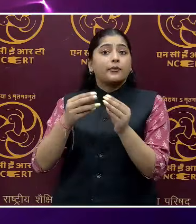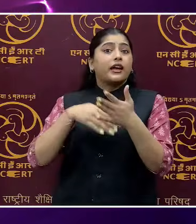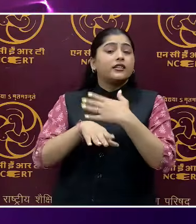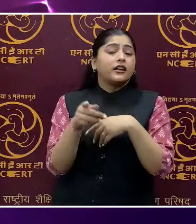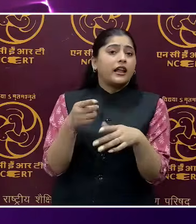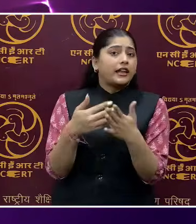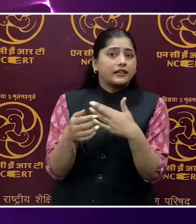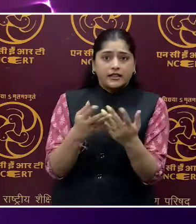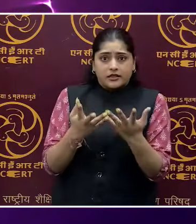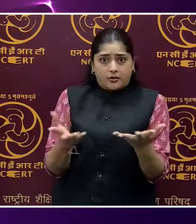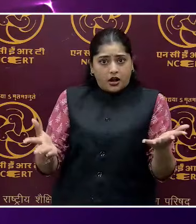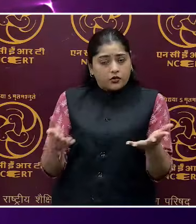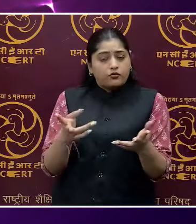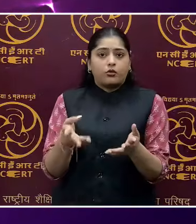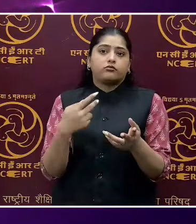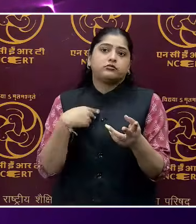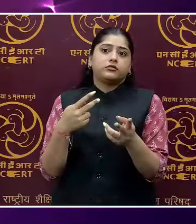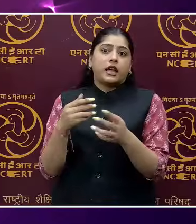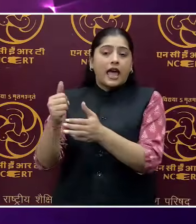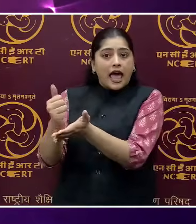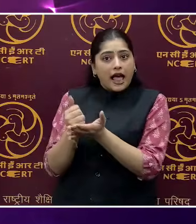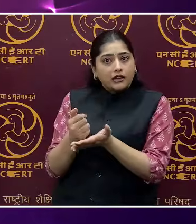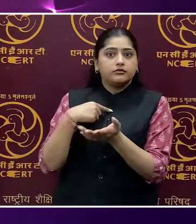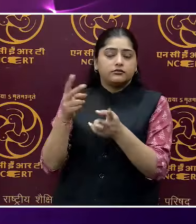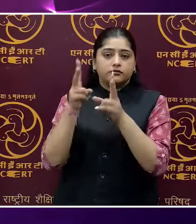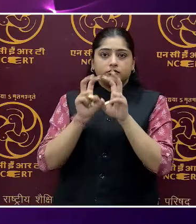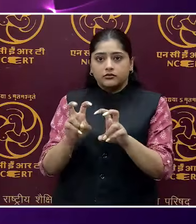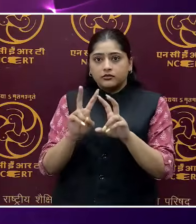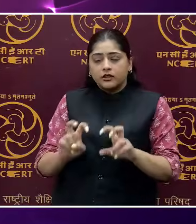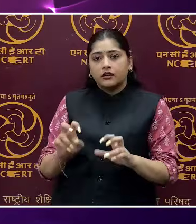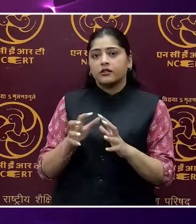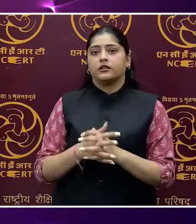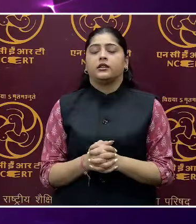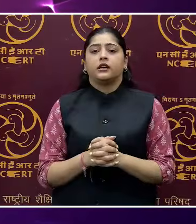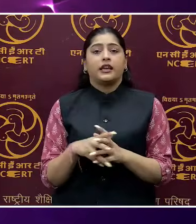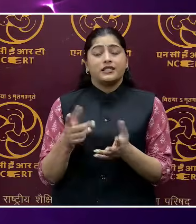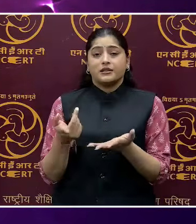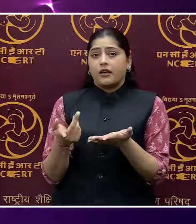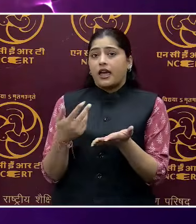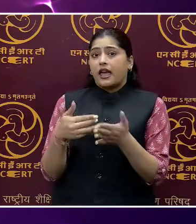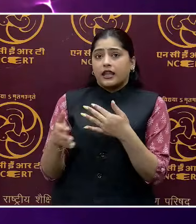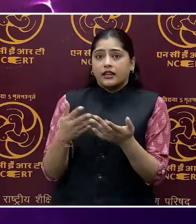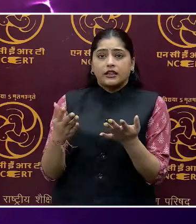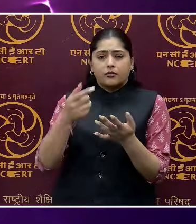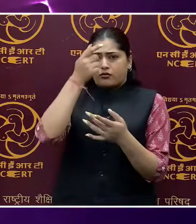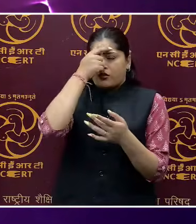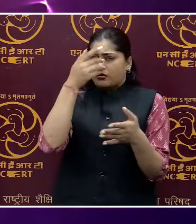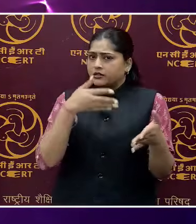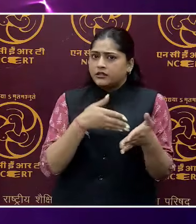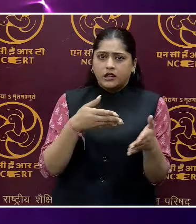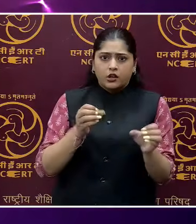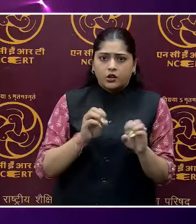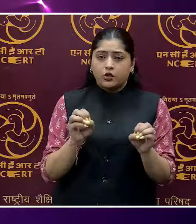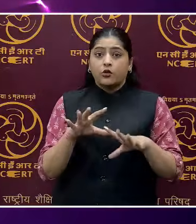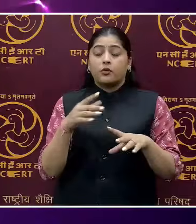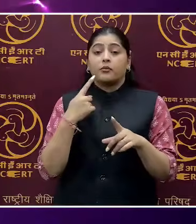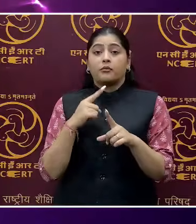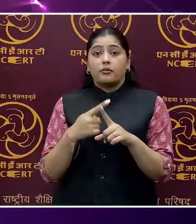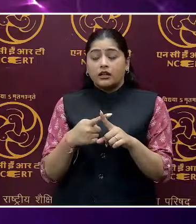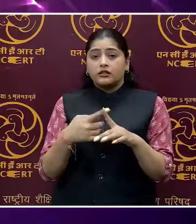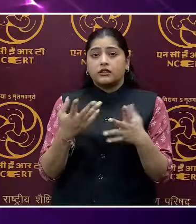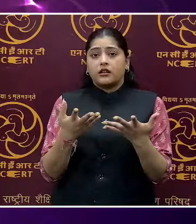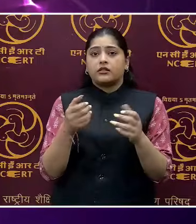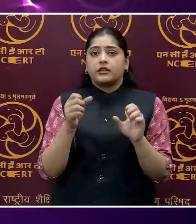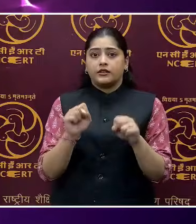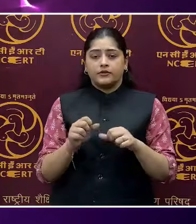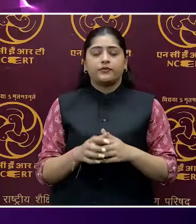are that you can practice without any risk, assess expensive equipment, and of course learn from anywhere. So